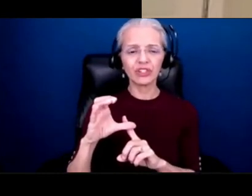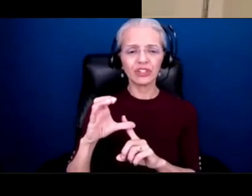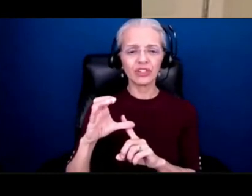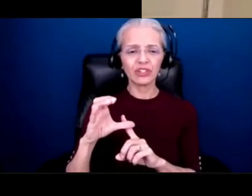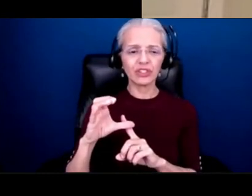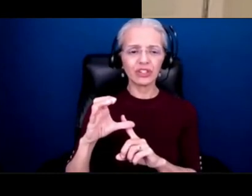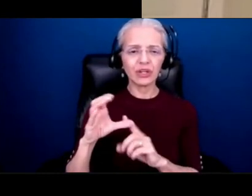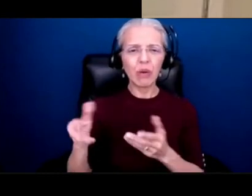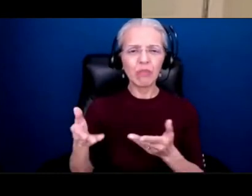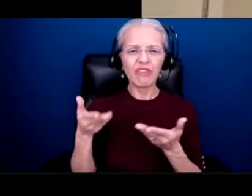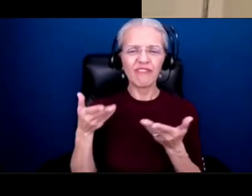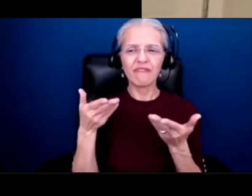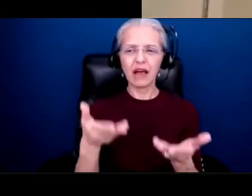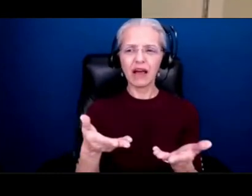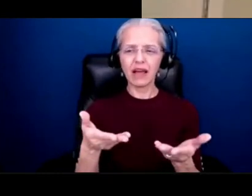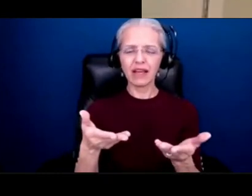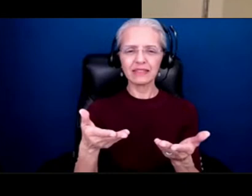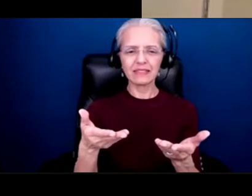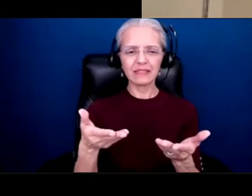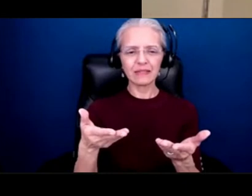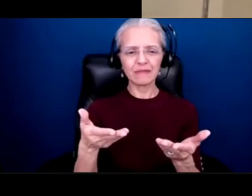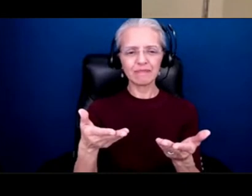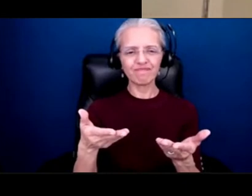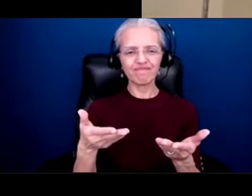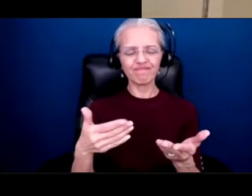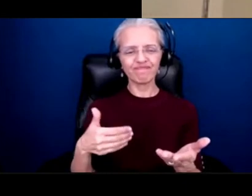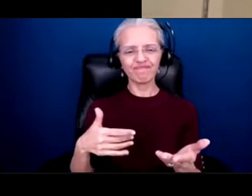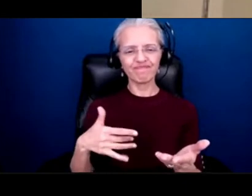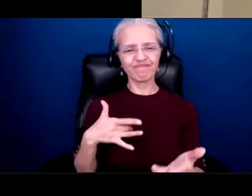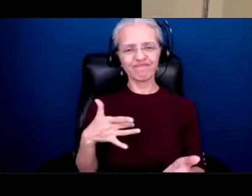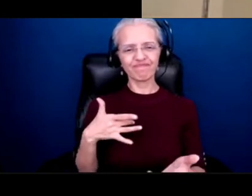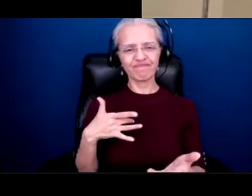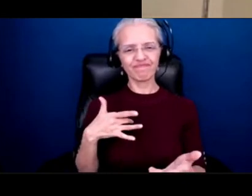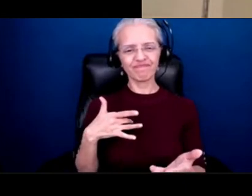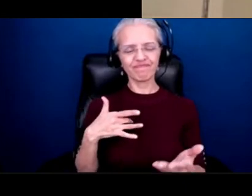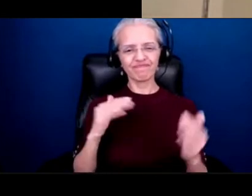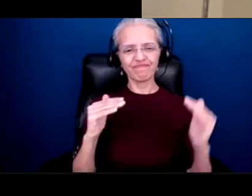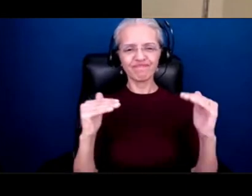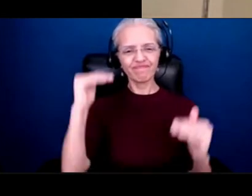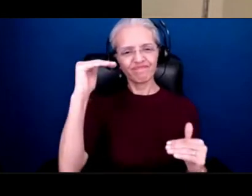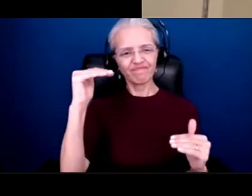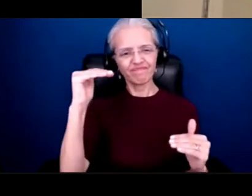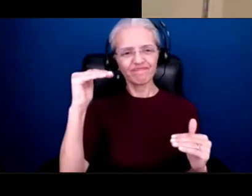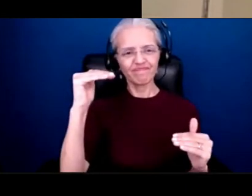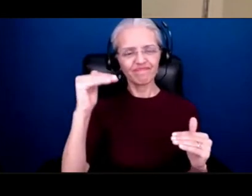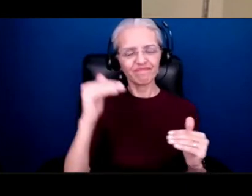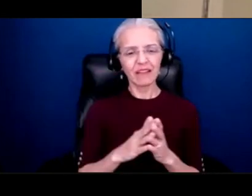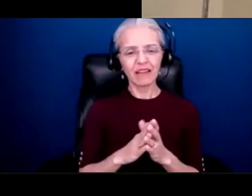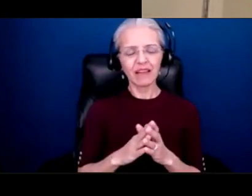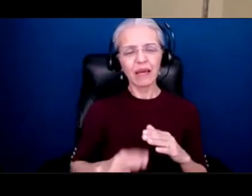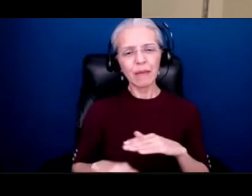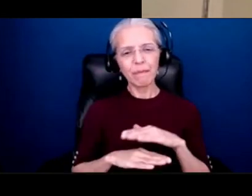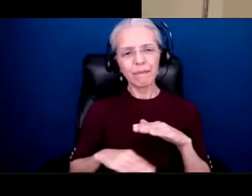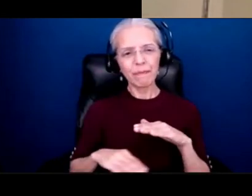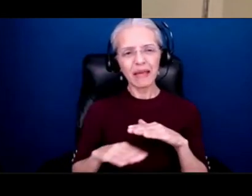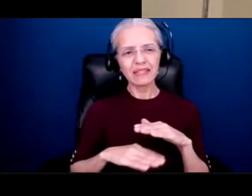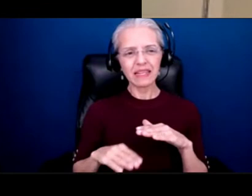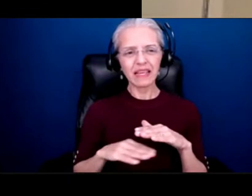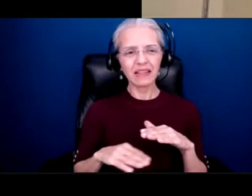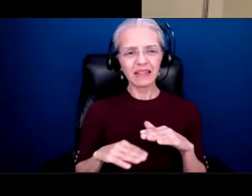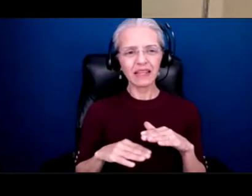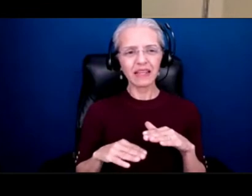of, shows a lot of fear, and basically a lot of